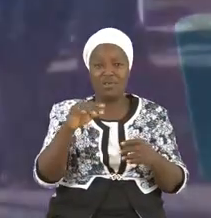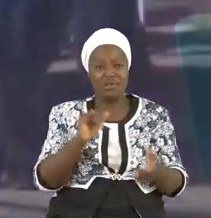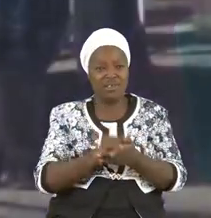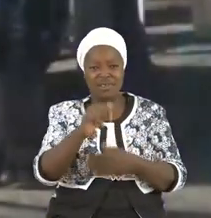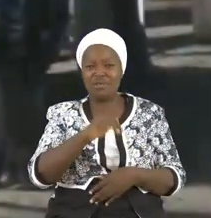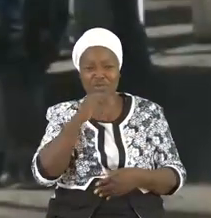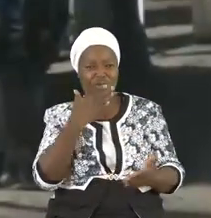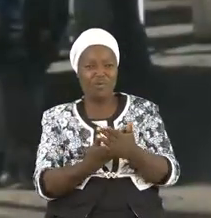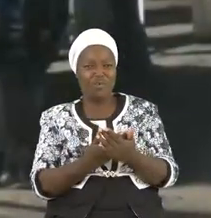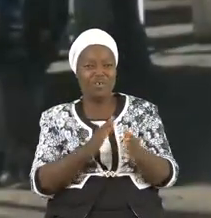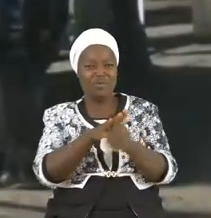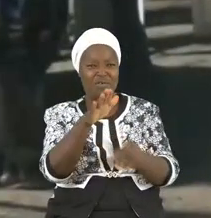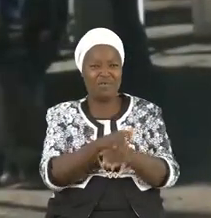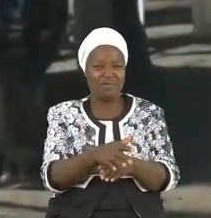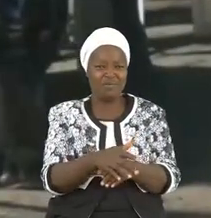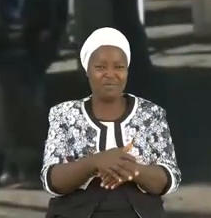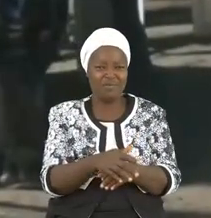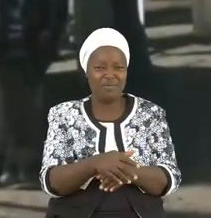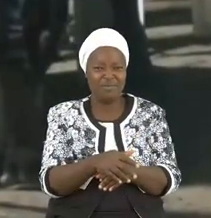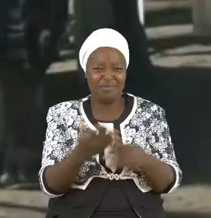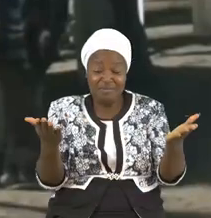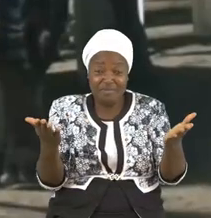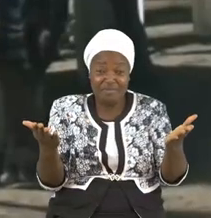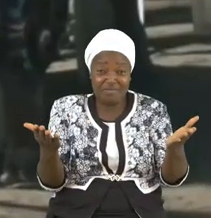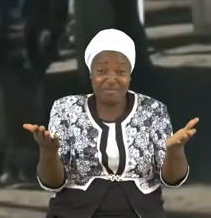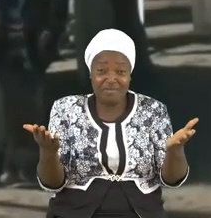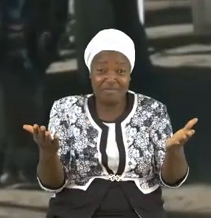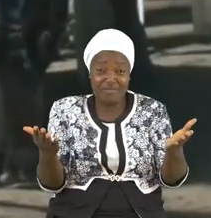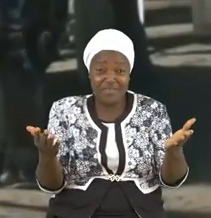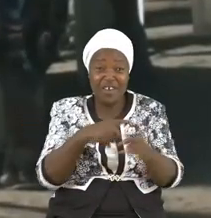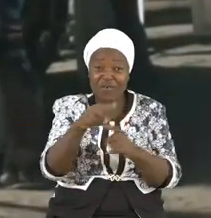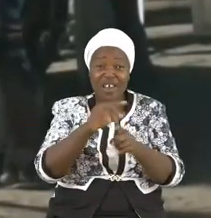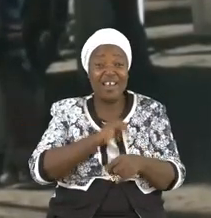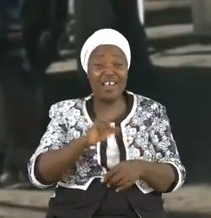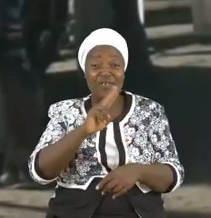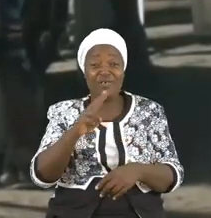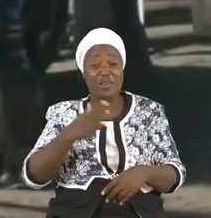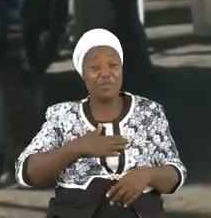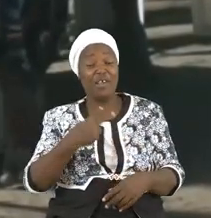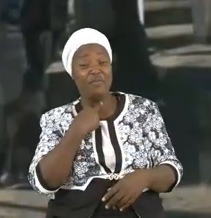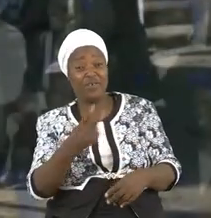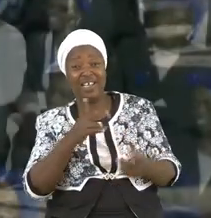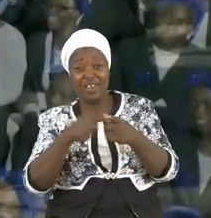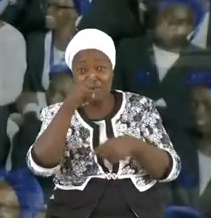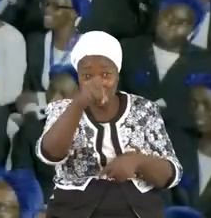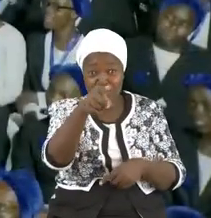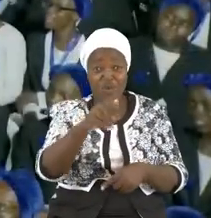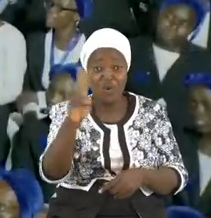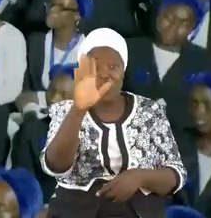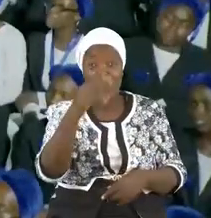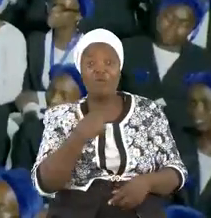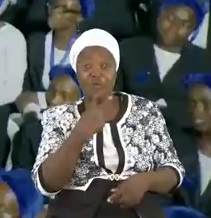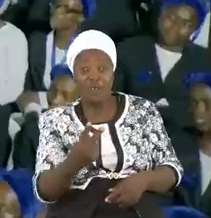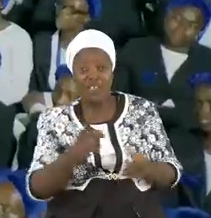going to be partial. When I use my voice, you use your voice, we come together, and